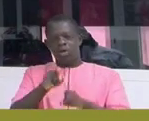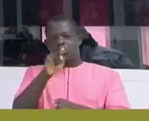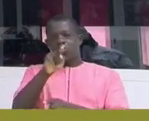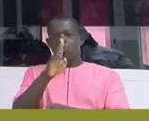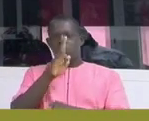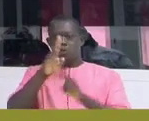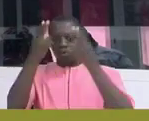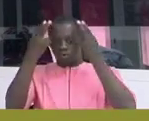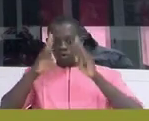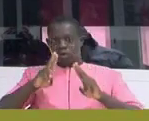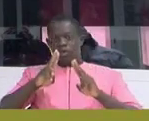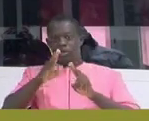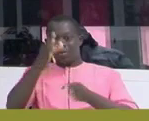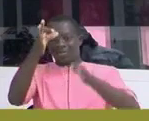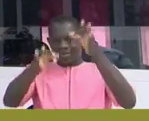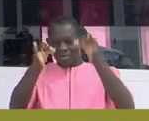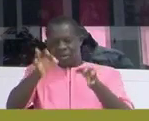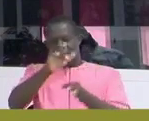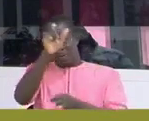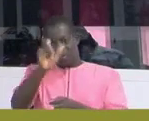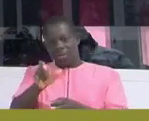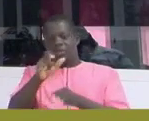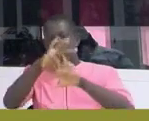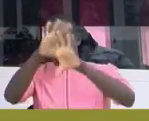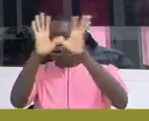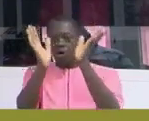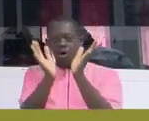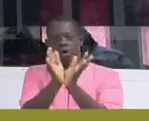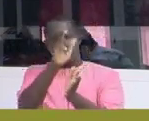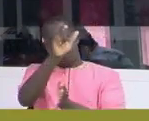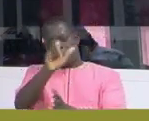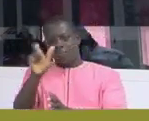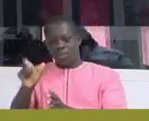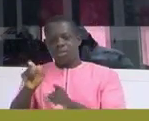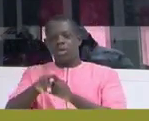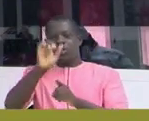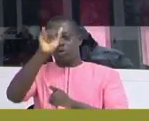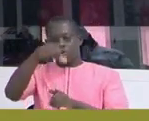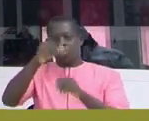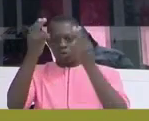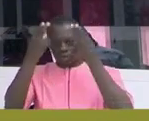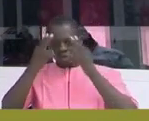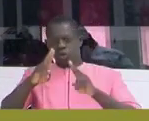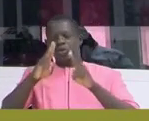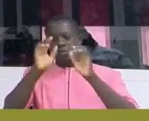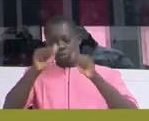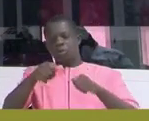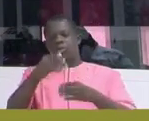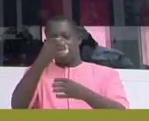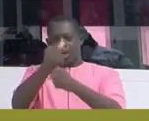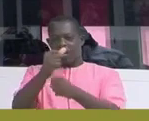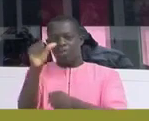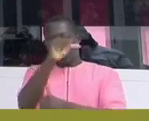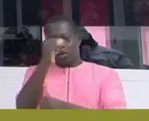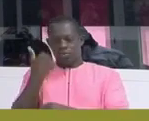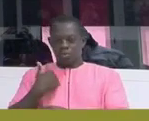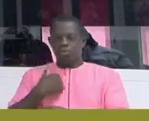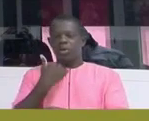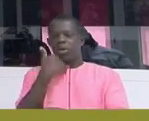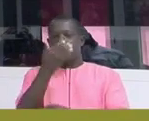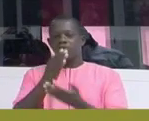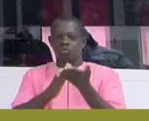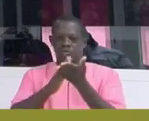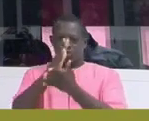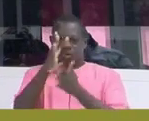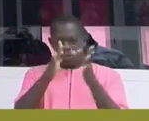place and you who is the just judge of all humankind your justice will fall squarely.